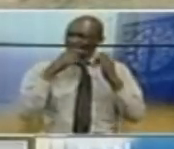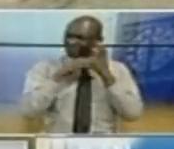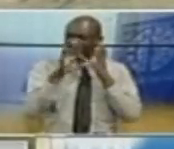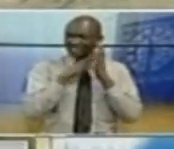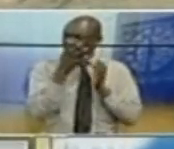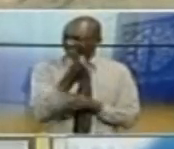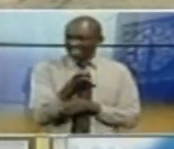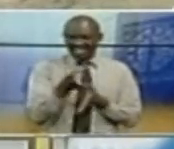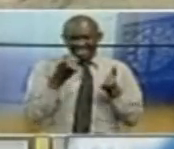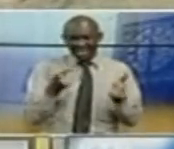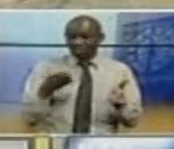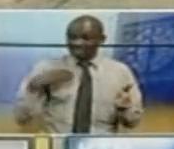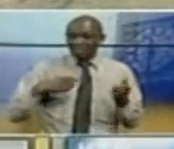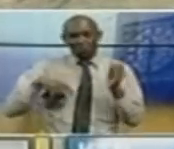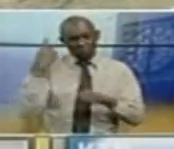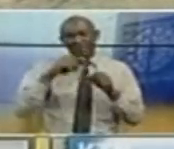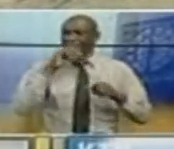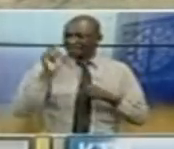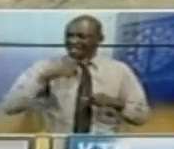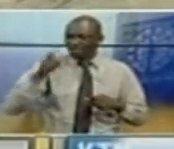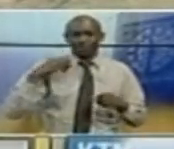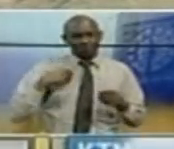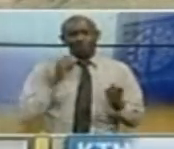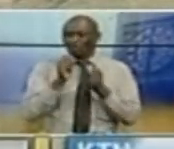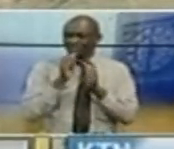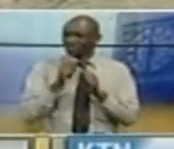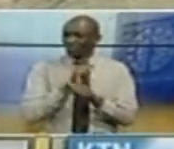lead after they won millions from lucrative